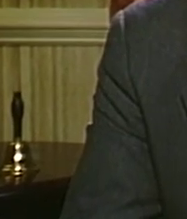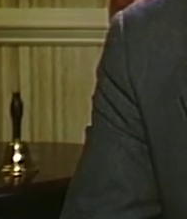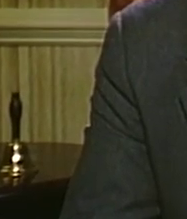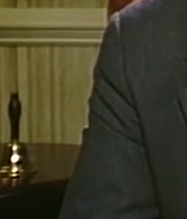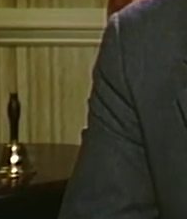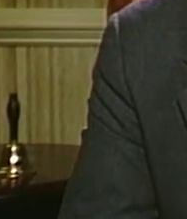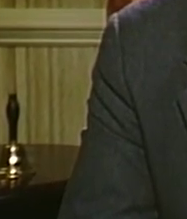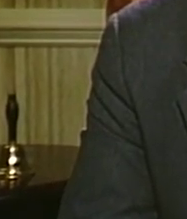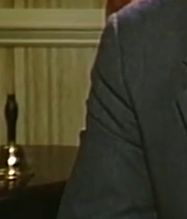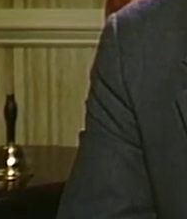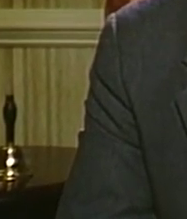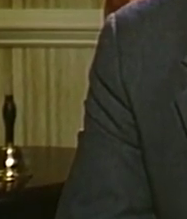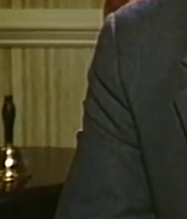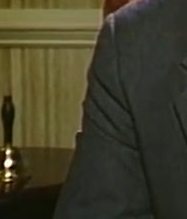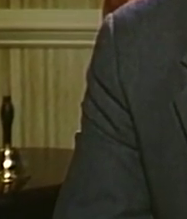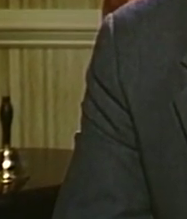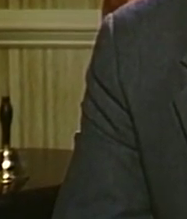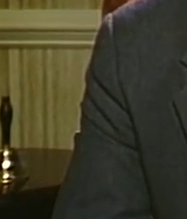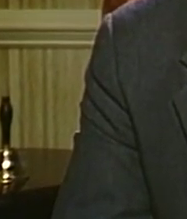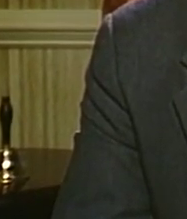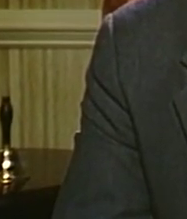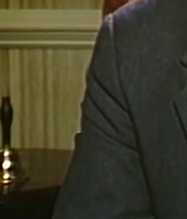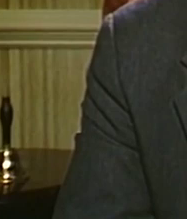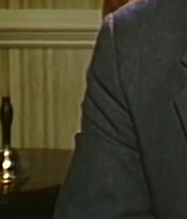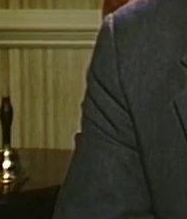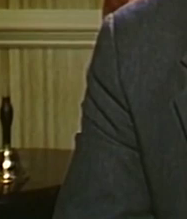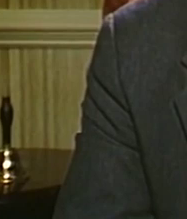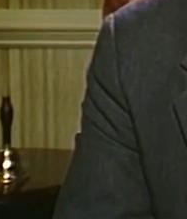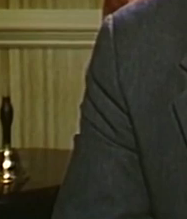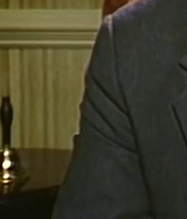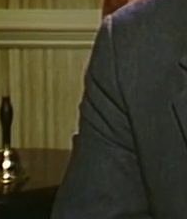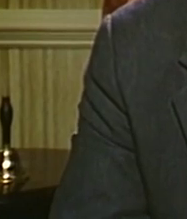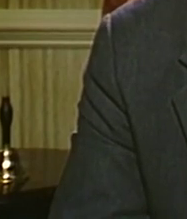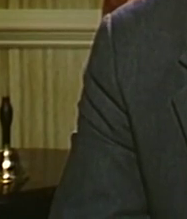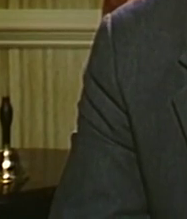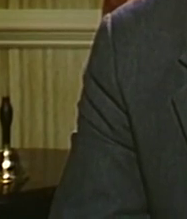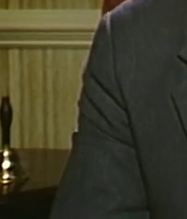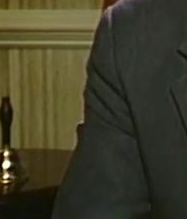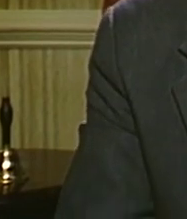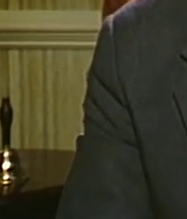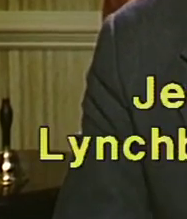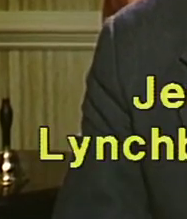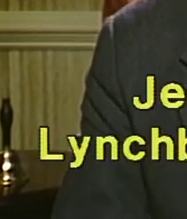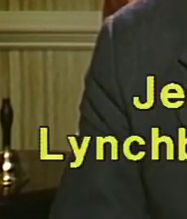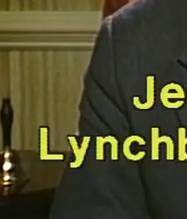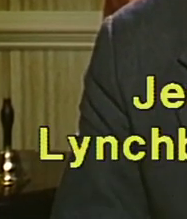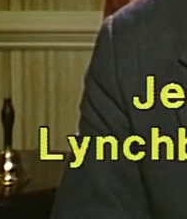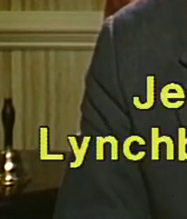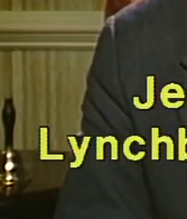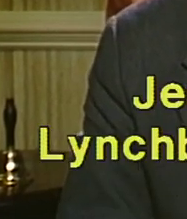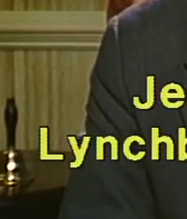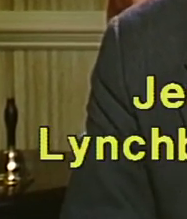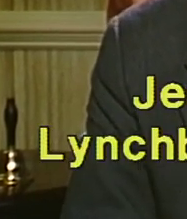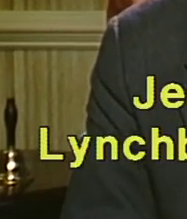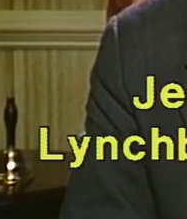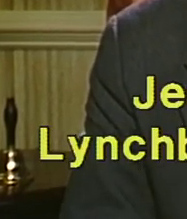now? And if you'd be kind enough to write me and tell me about it, Jerry Falwell, Lynchburg, Virginia,